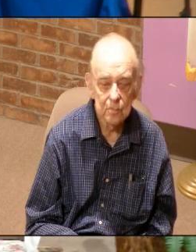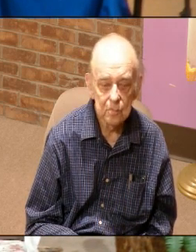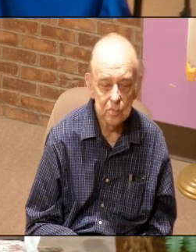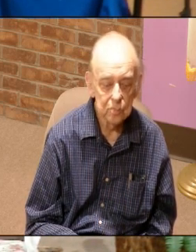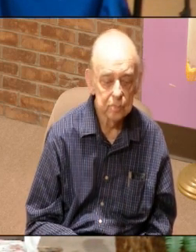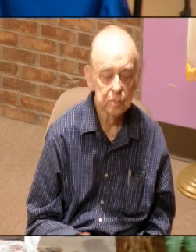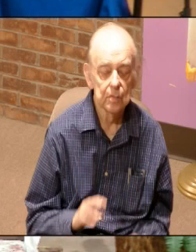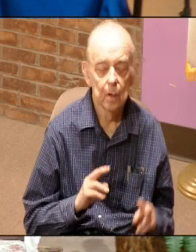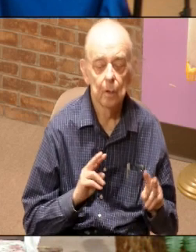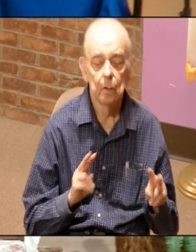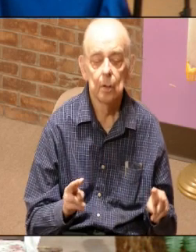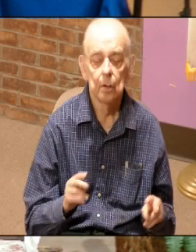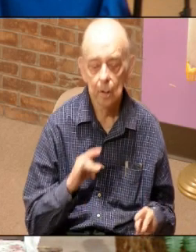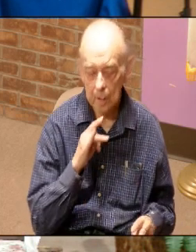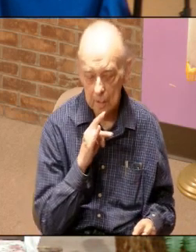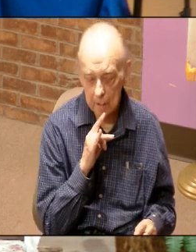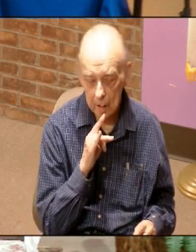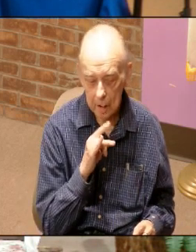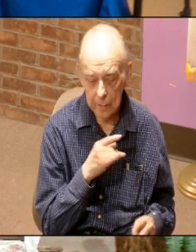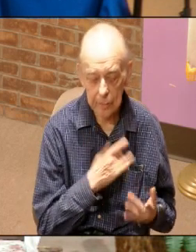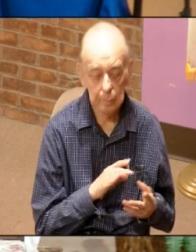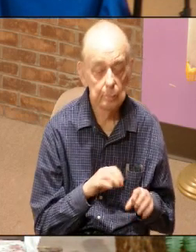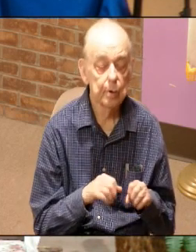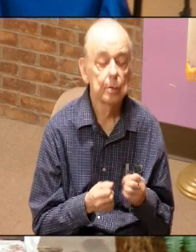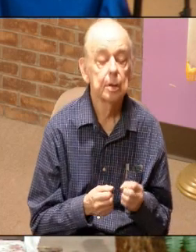I've watched my kids' hearts be broken.